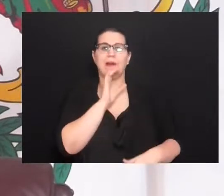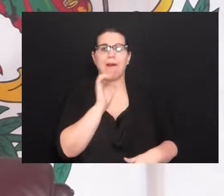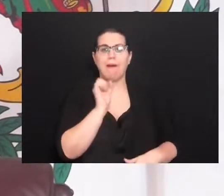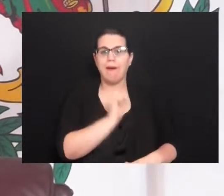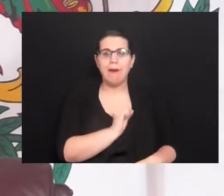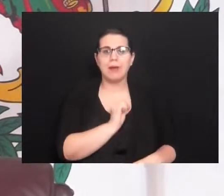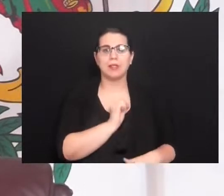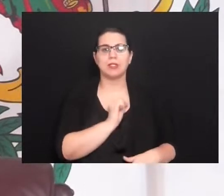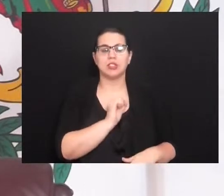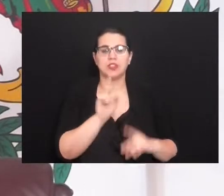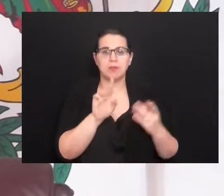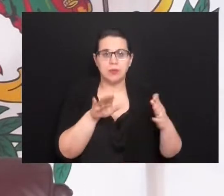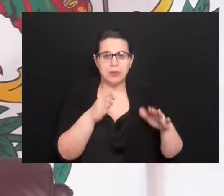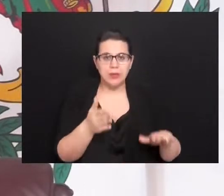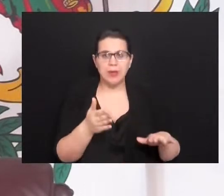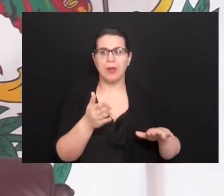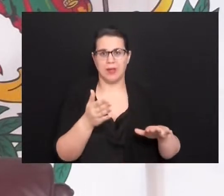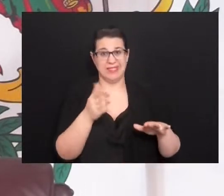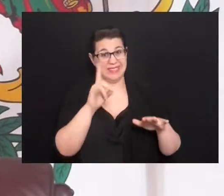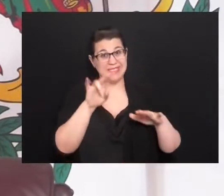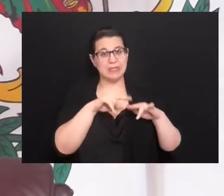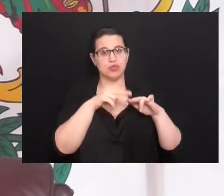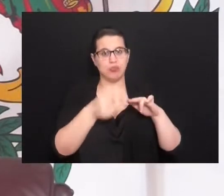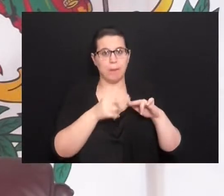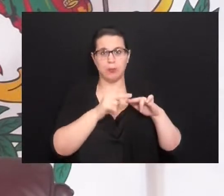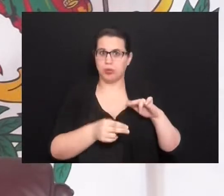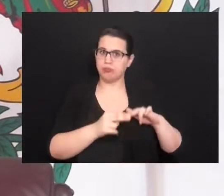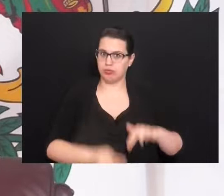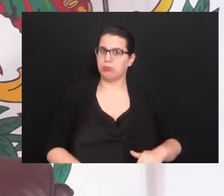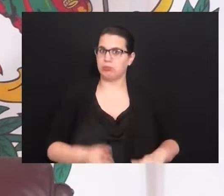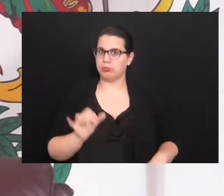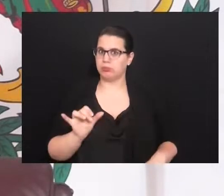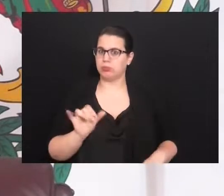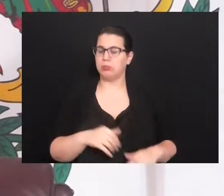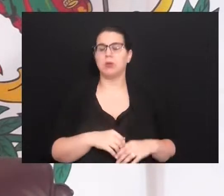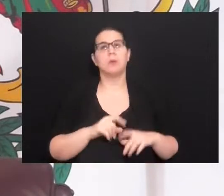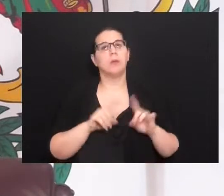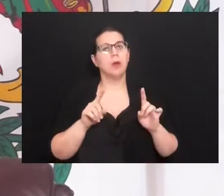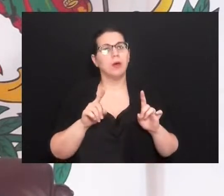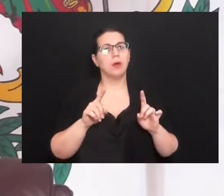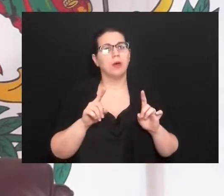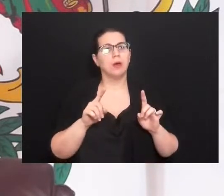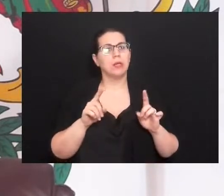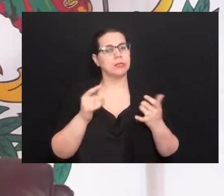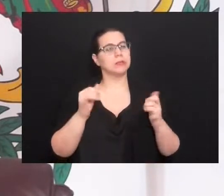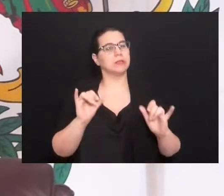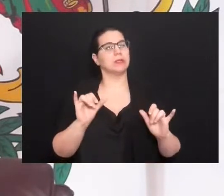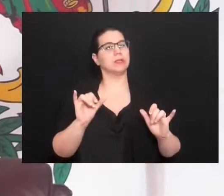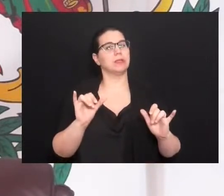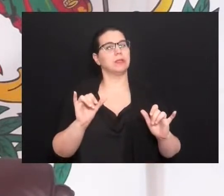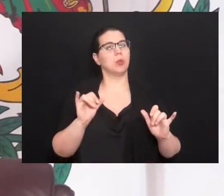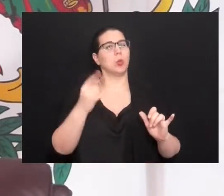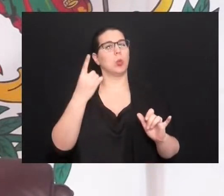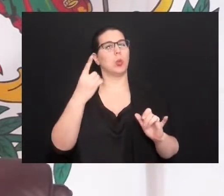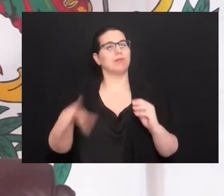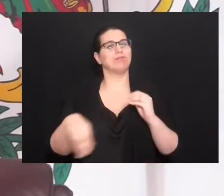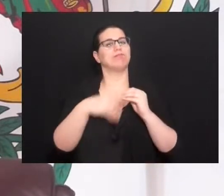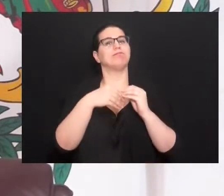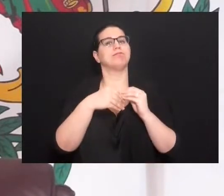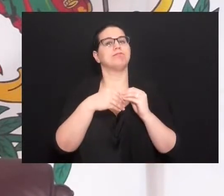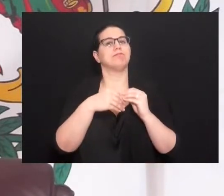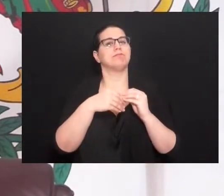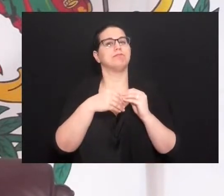folks we're losing has dropped dramatically. But with all of that, I would just say just one thing.